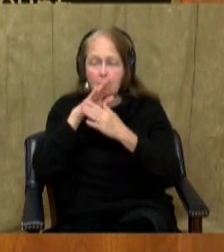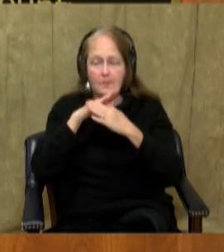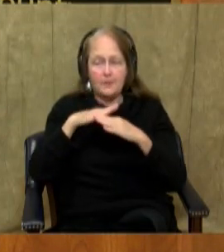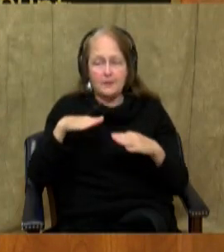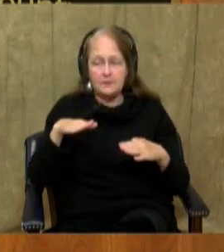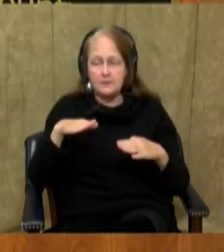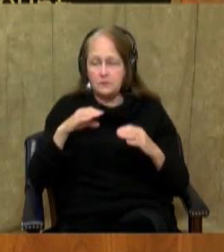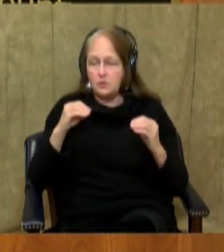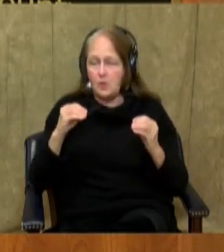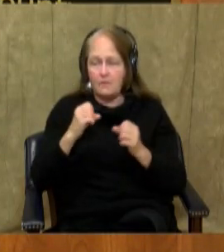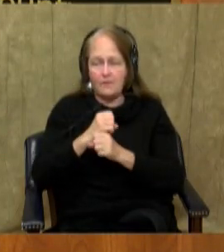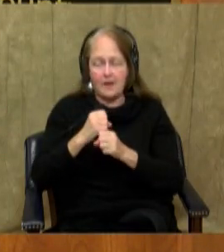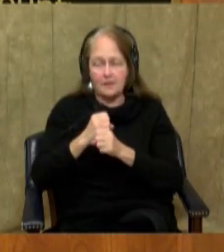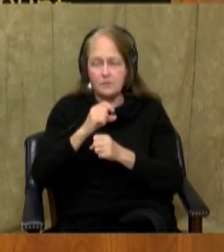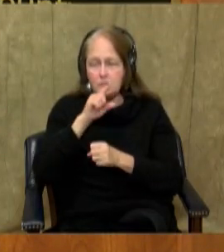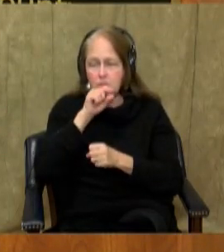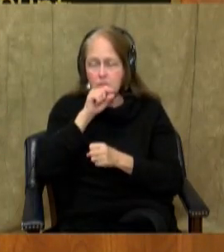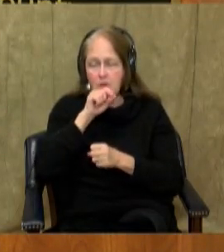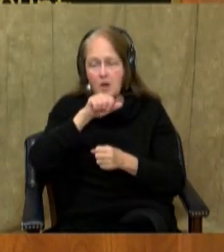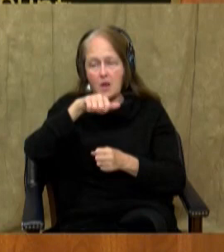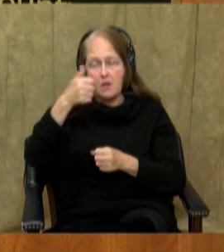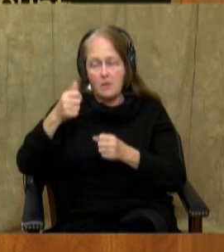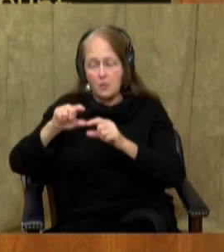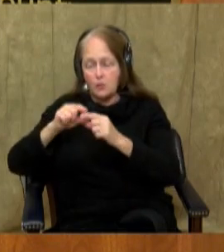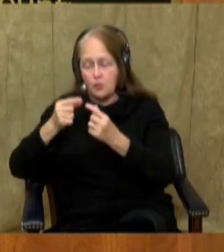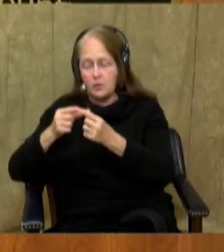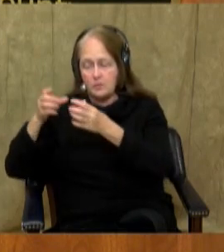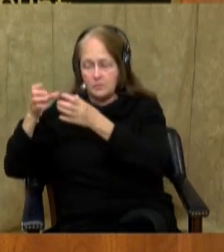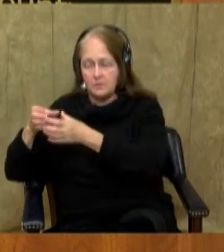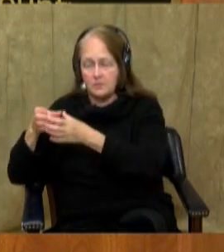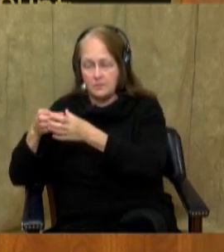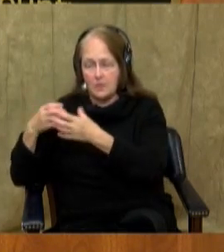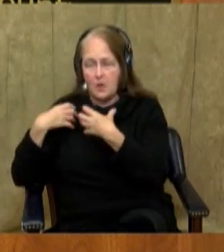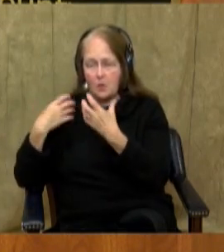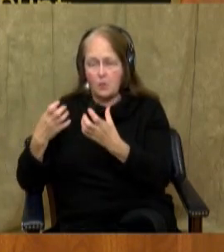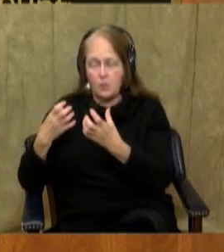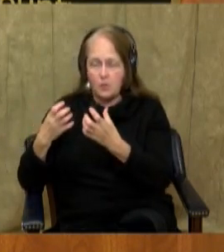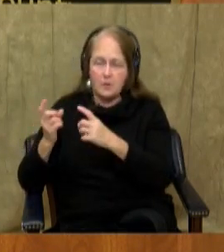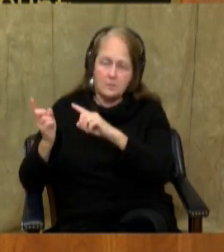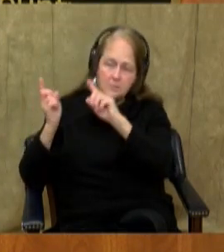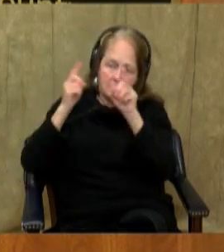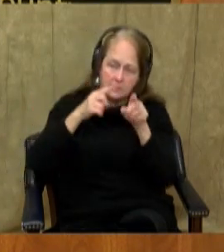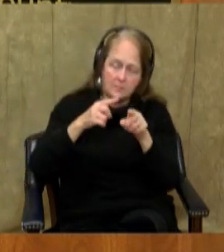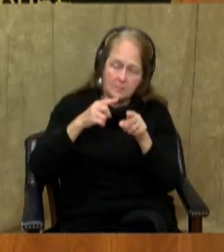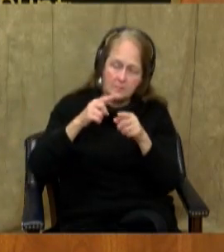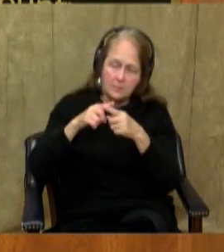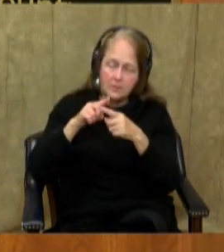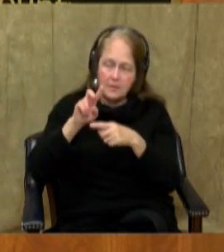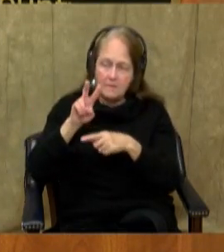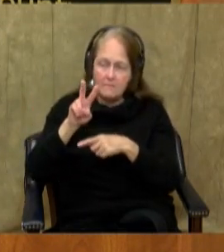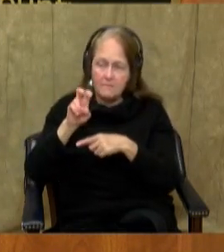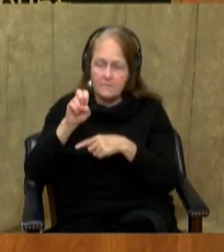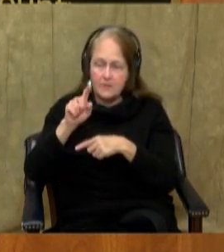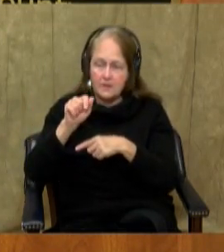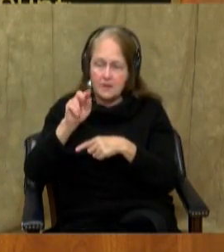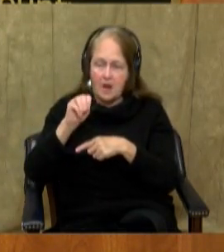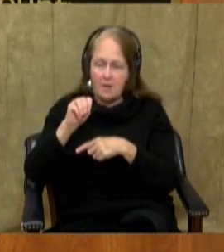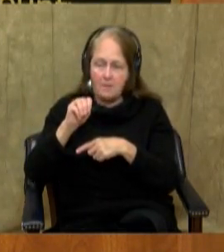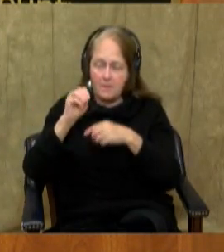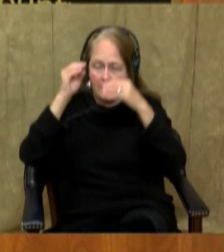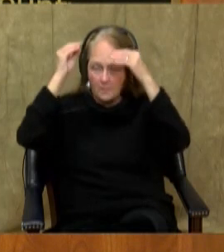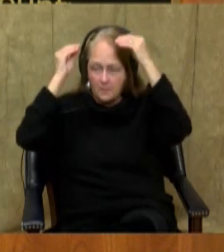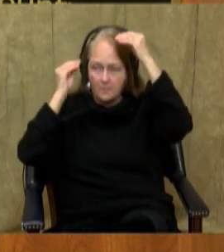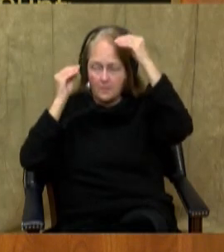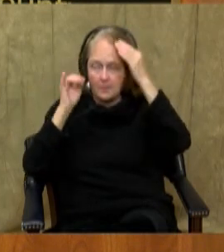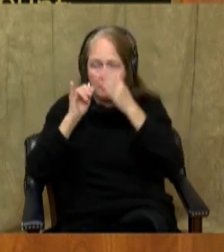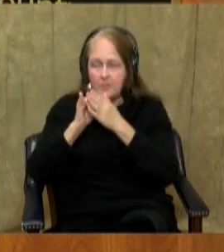peace. Now, there was this other group who felt like, no, we need to be over there because a threat to our security